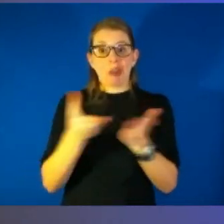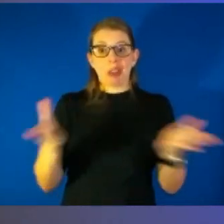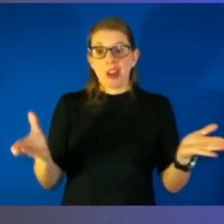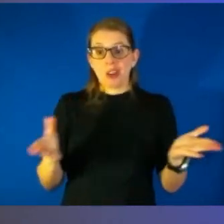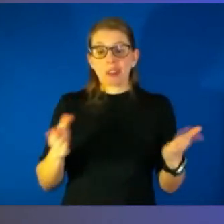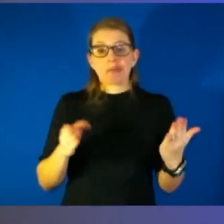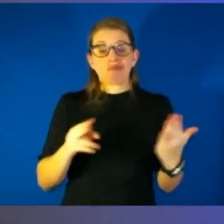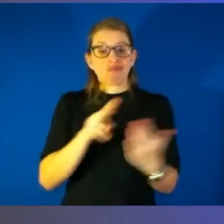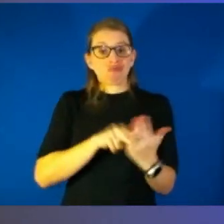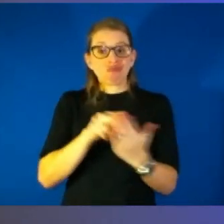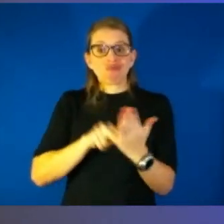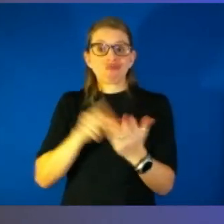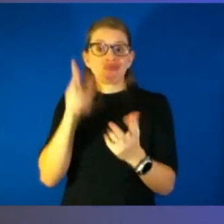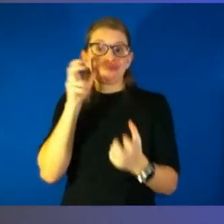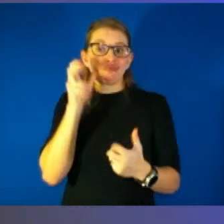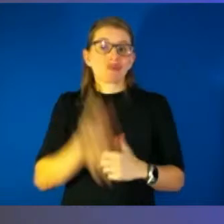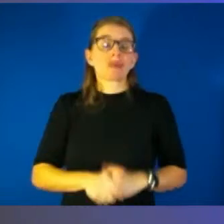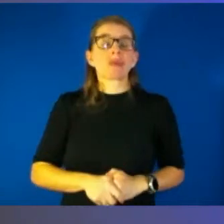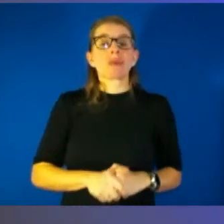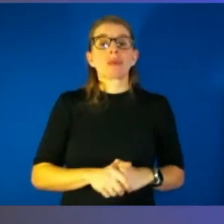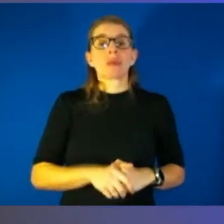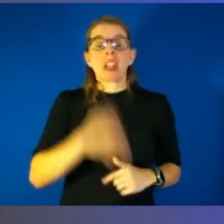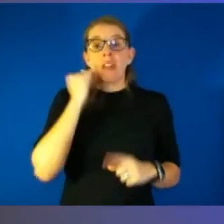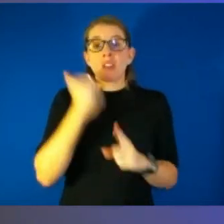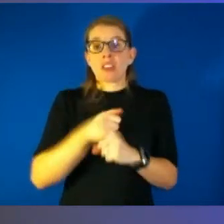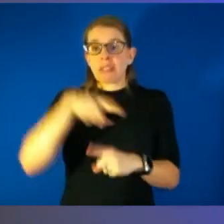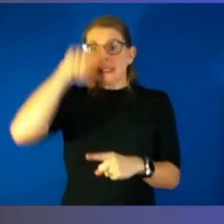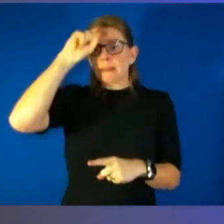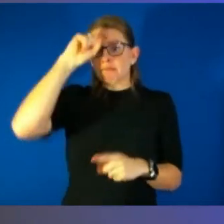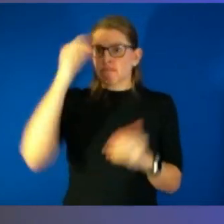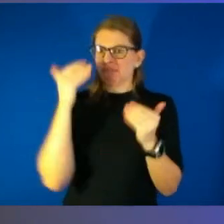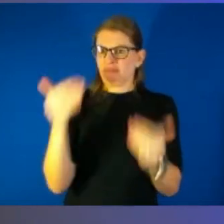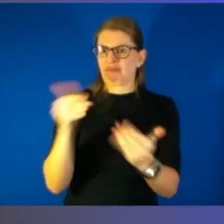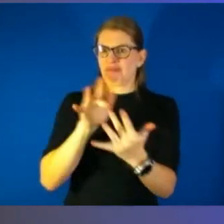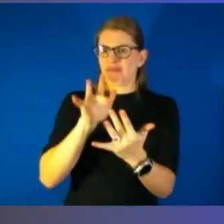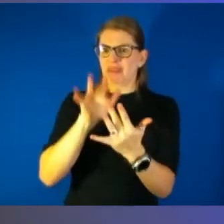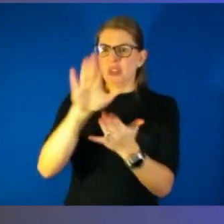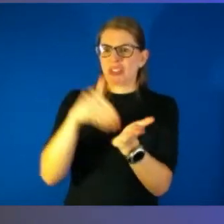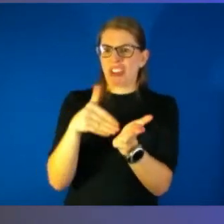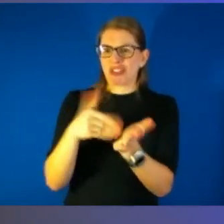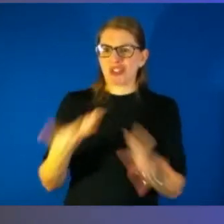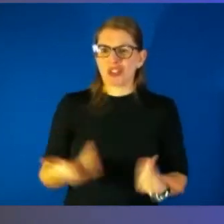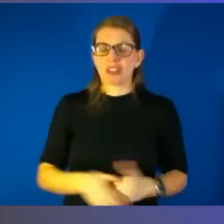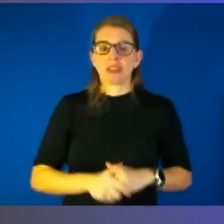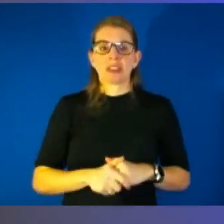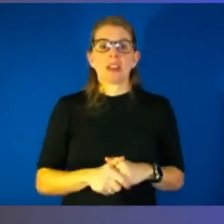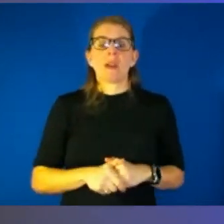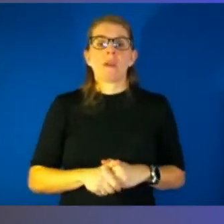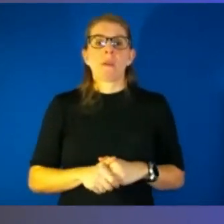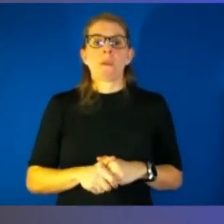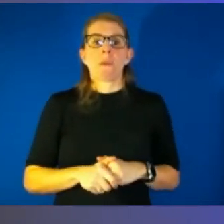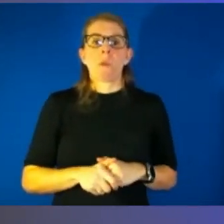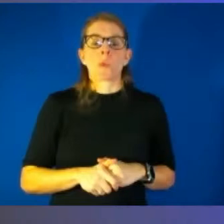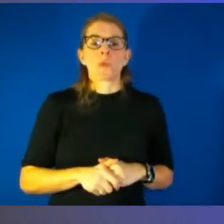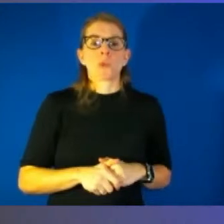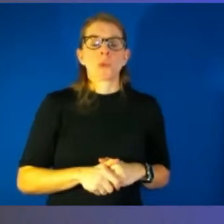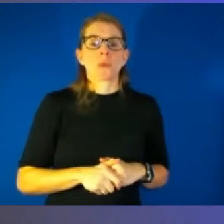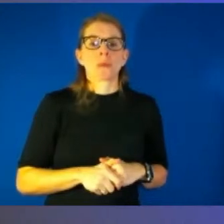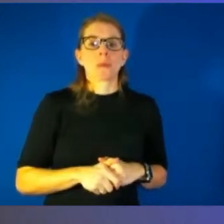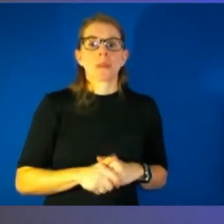and if you have questions, feel free to reach out to your docs, your doctors, your primary